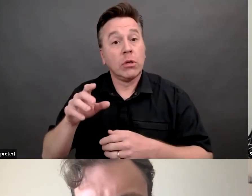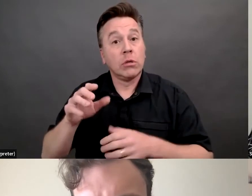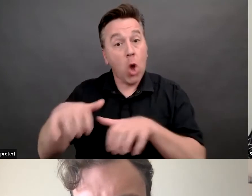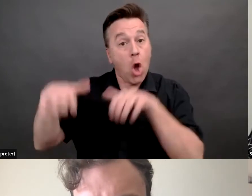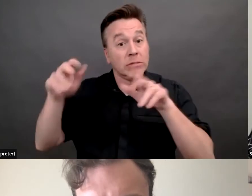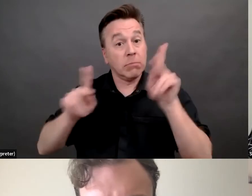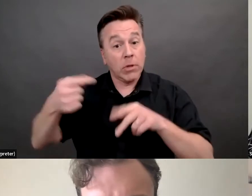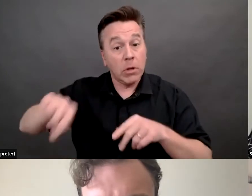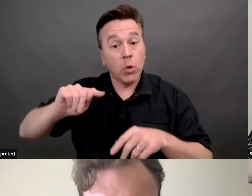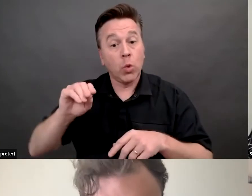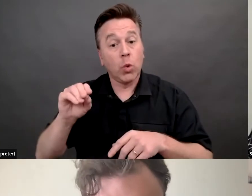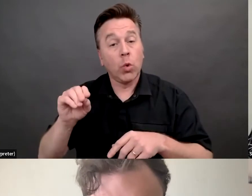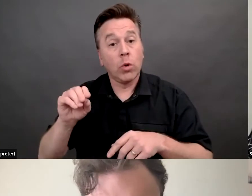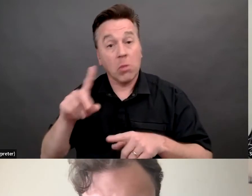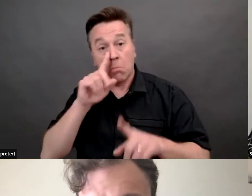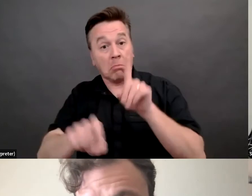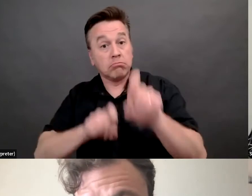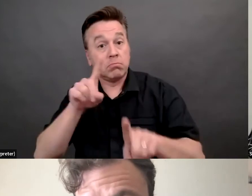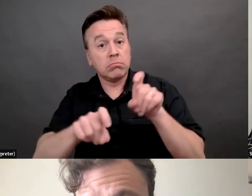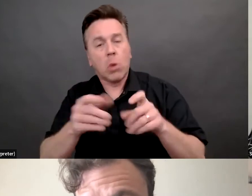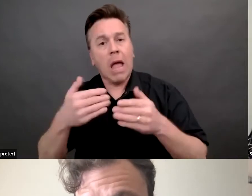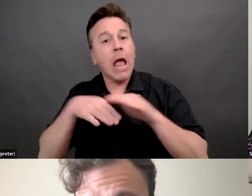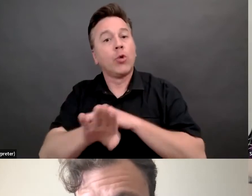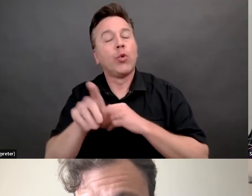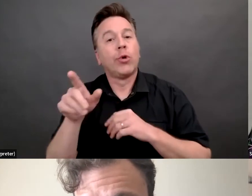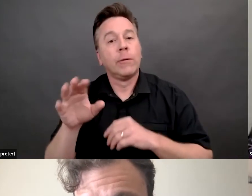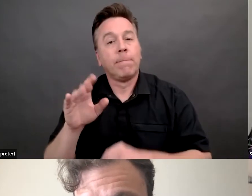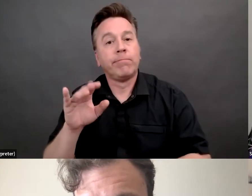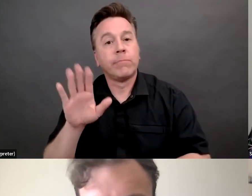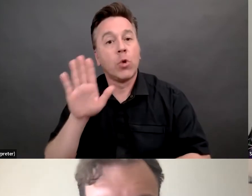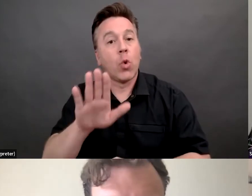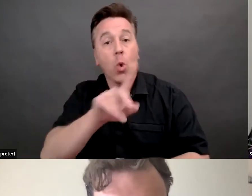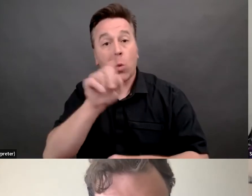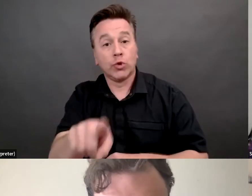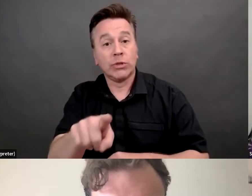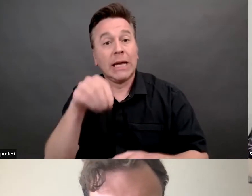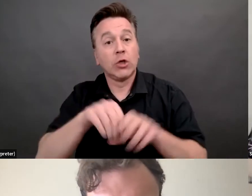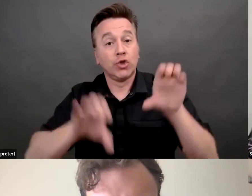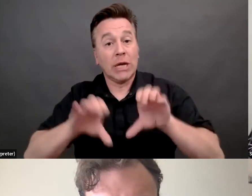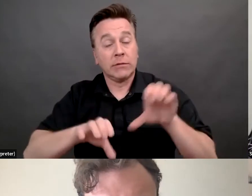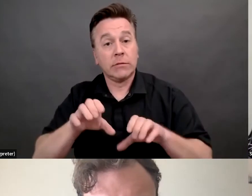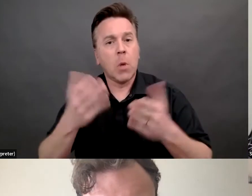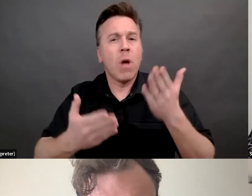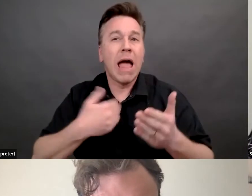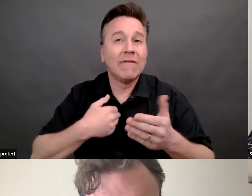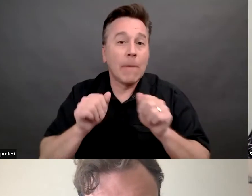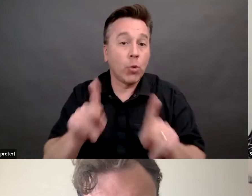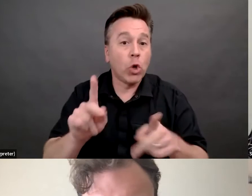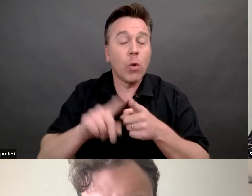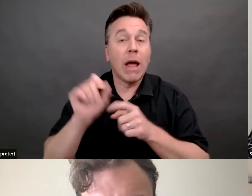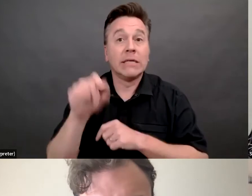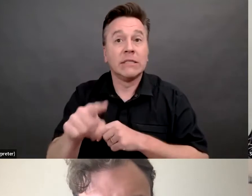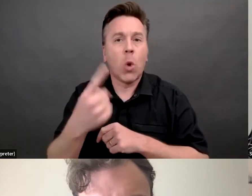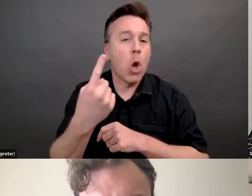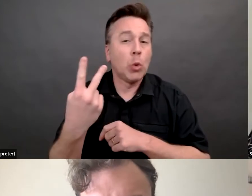audience members to ask or to enter your questions in the chat. We'll probably have the opportunity to ask